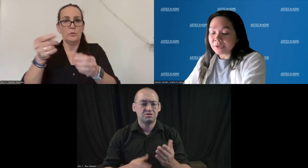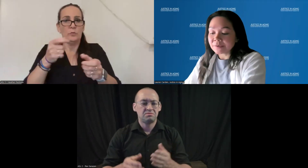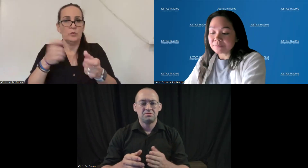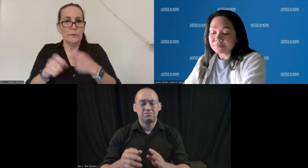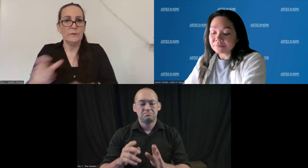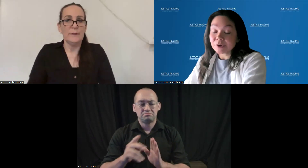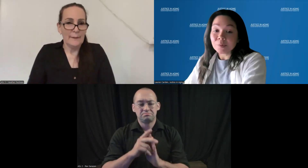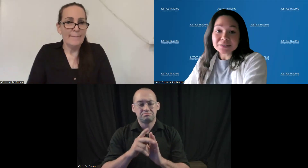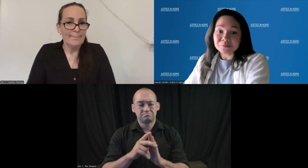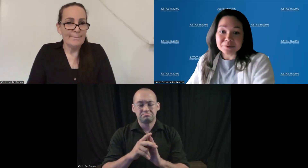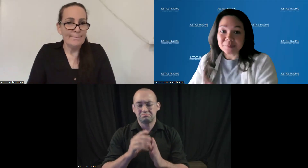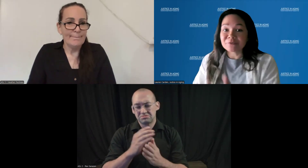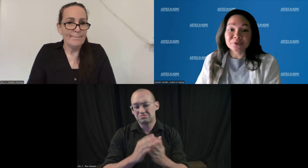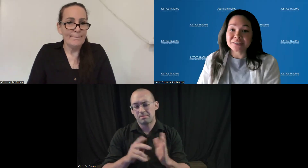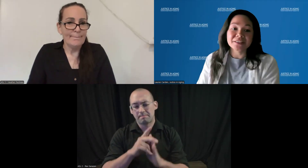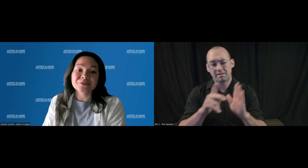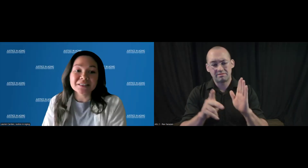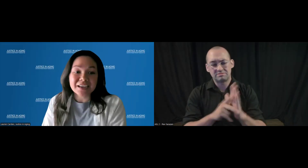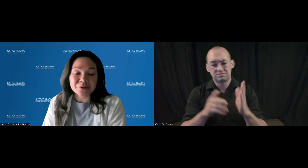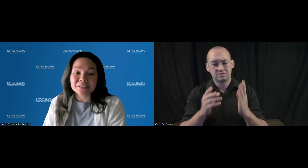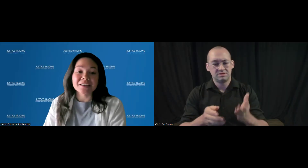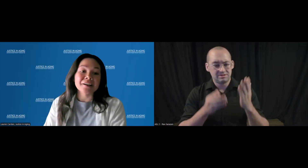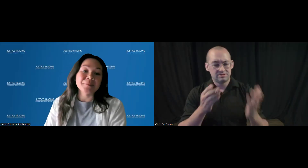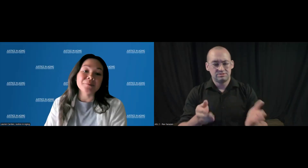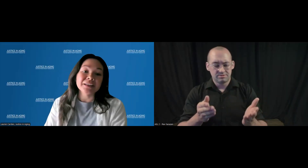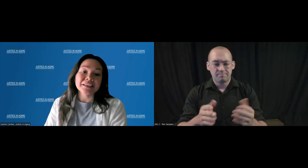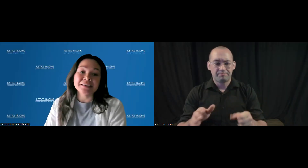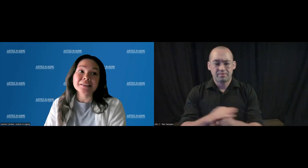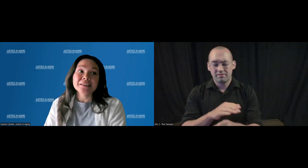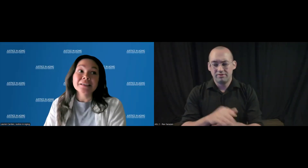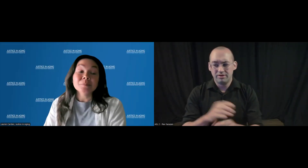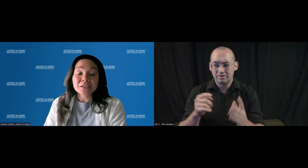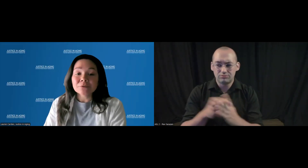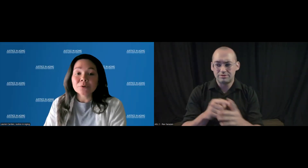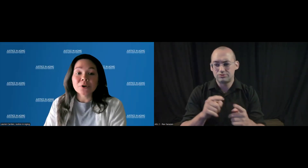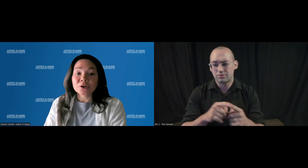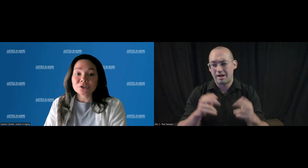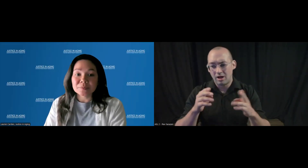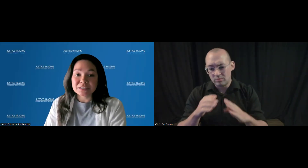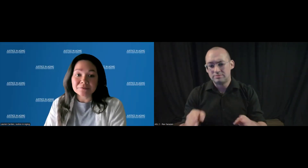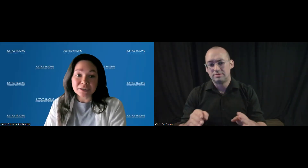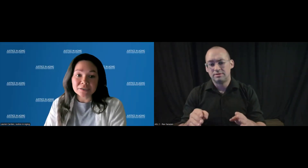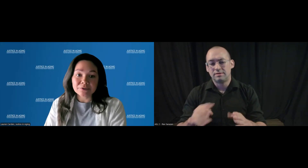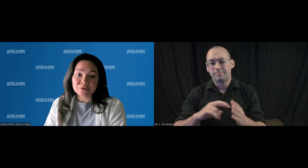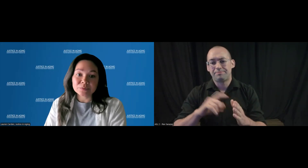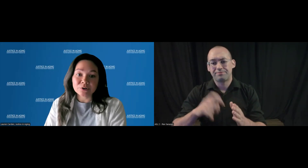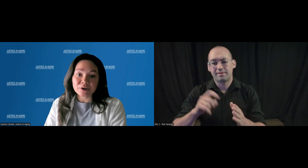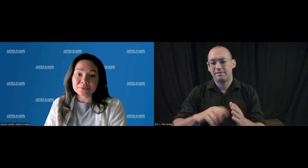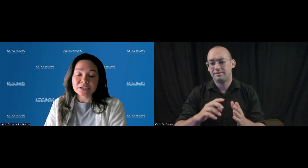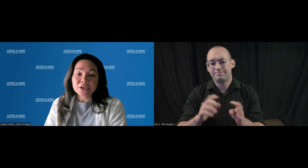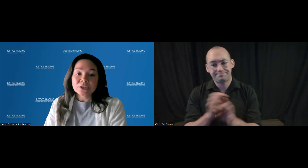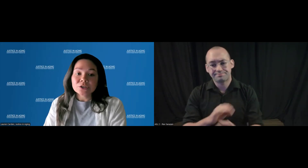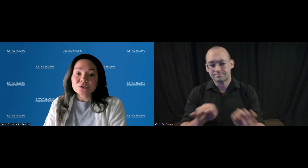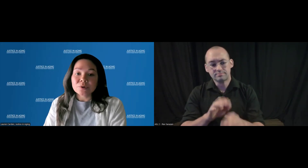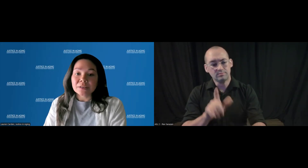So we hope the state will respond fully to these threats to housing. We need meaningful long-term state funding for housing